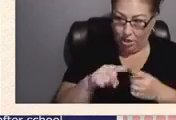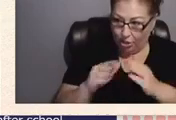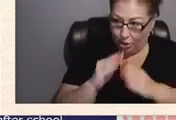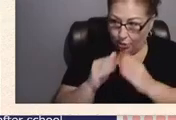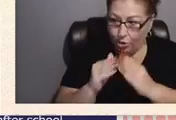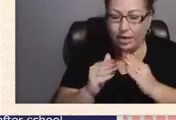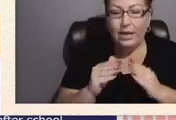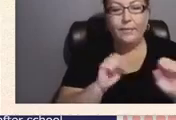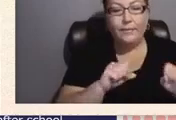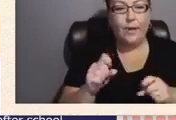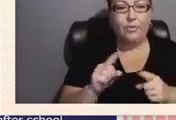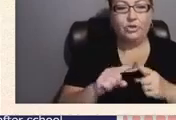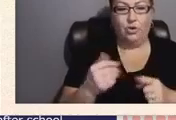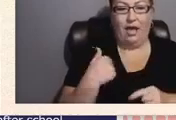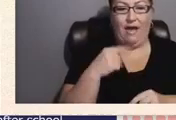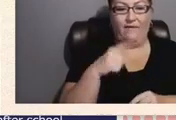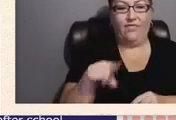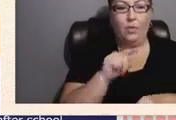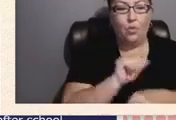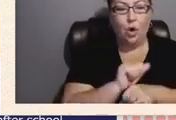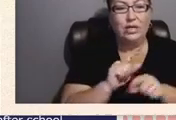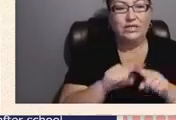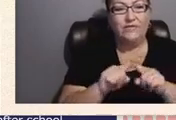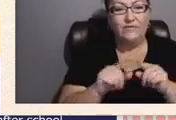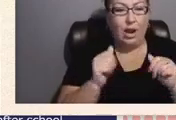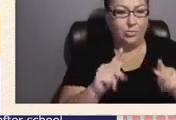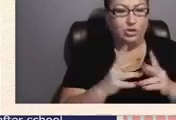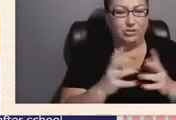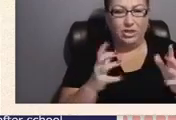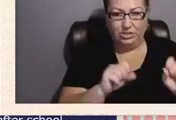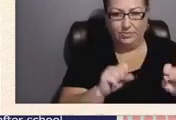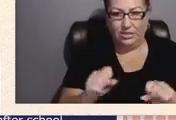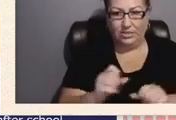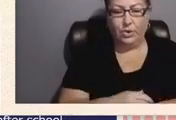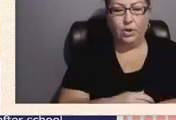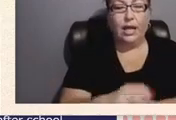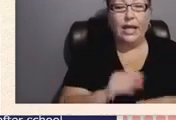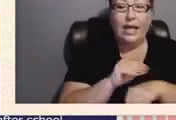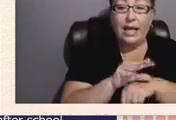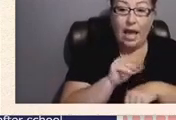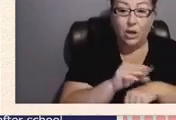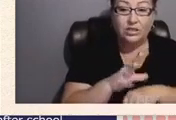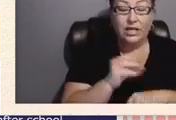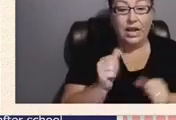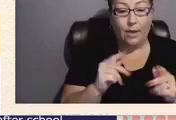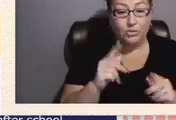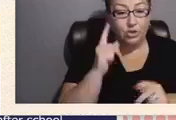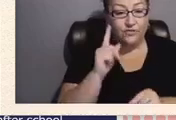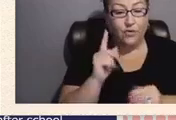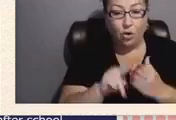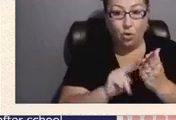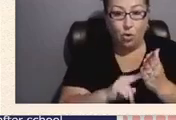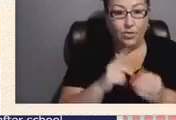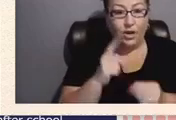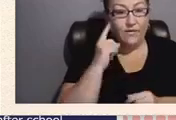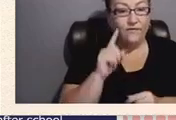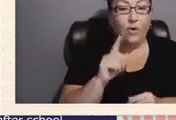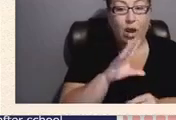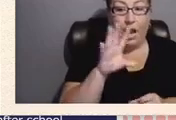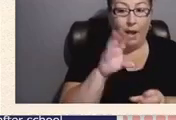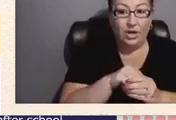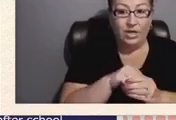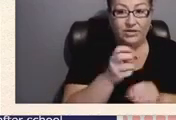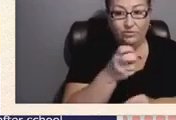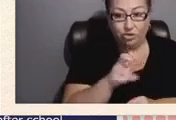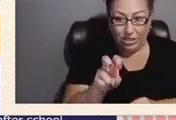have them work in these different opportunities as much as possible. Counseling on opportunities for enrollment for comprehensive transition